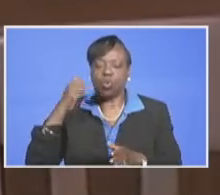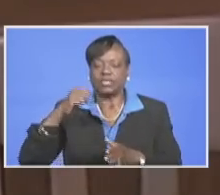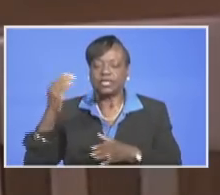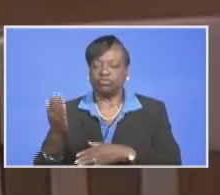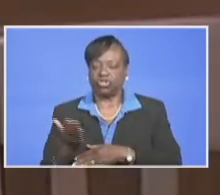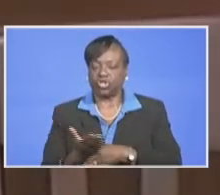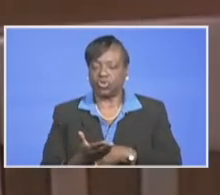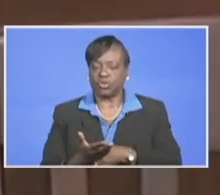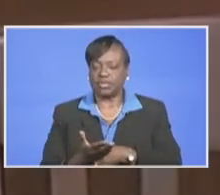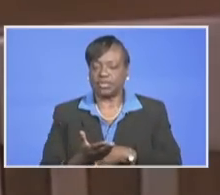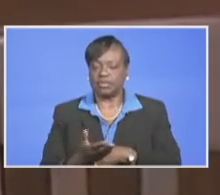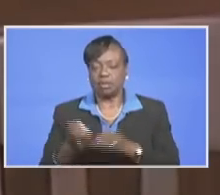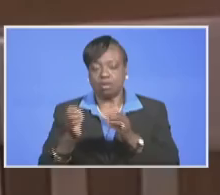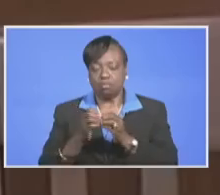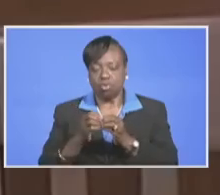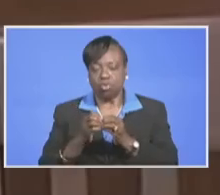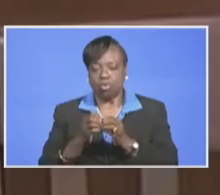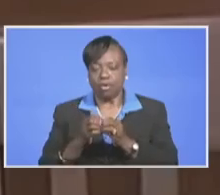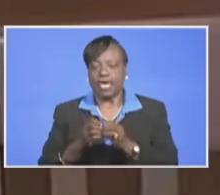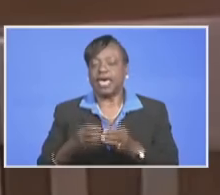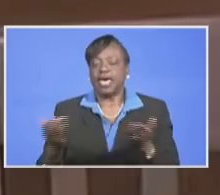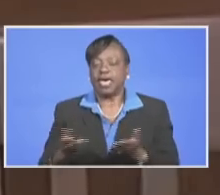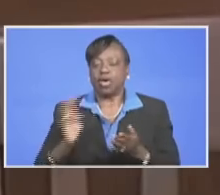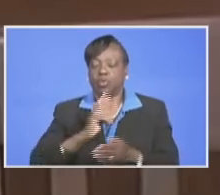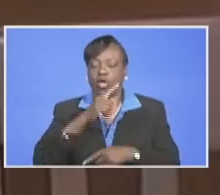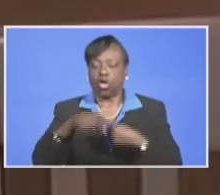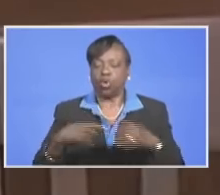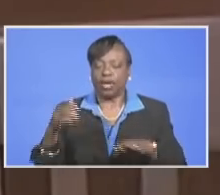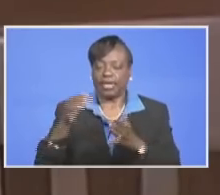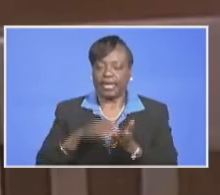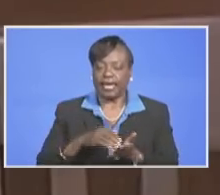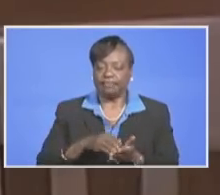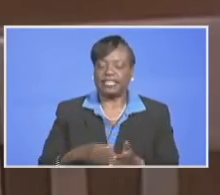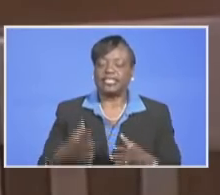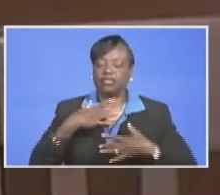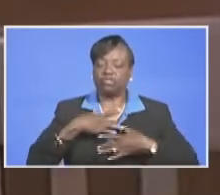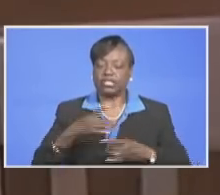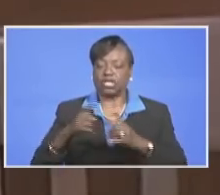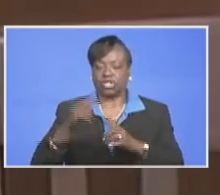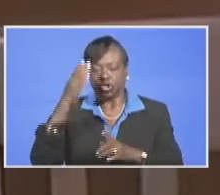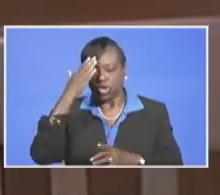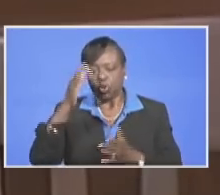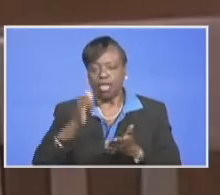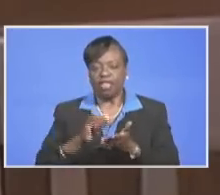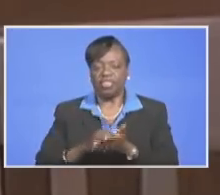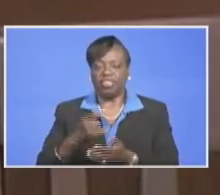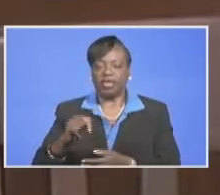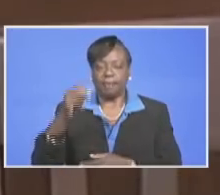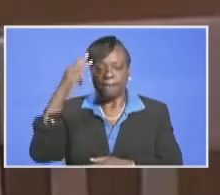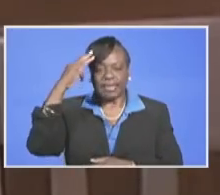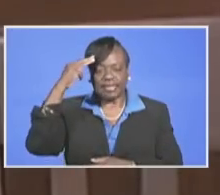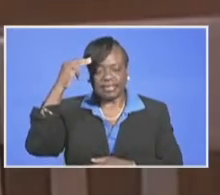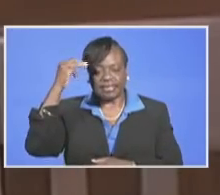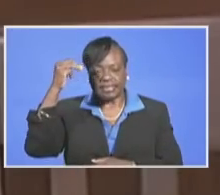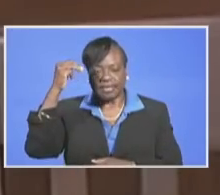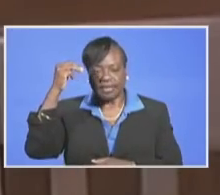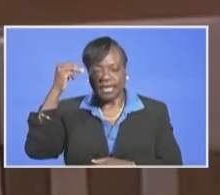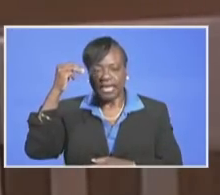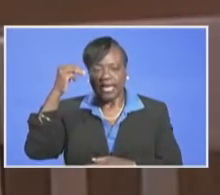again. It is interesting to note that the minister is postponing